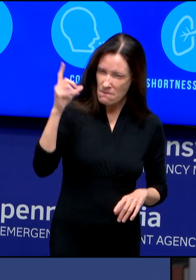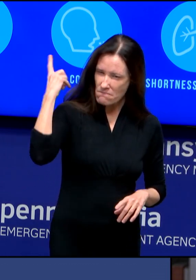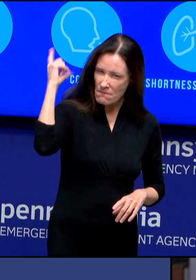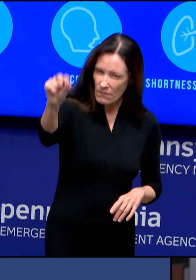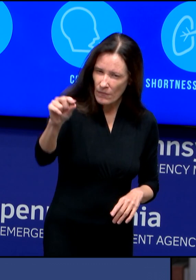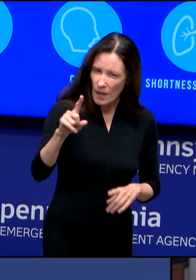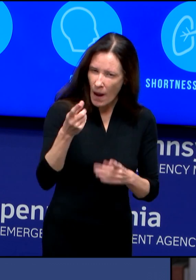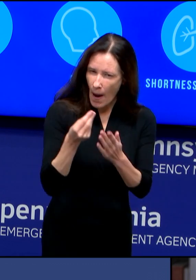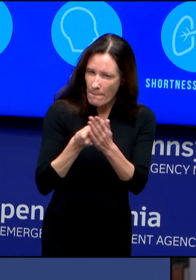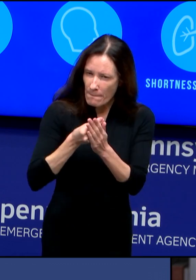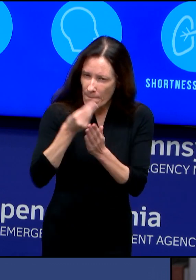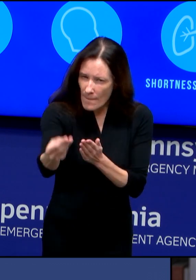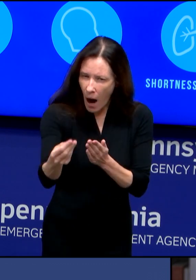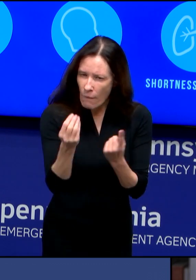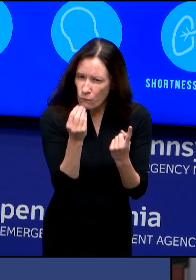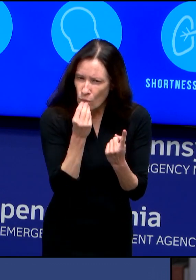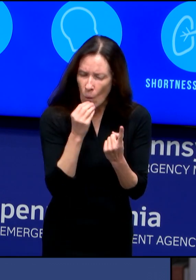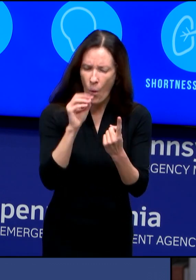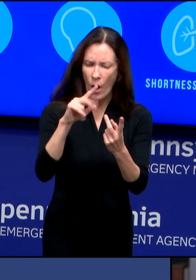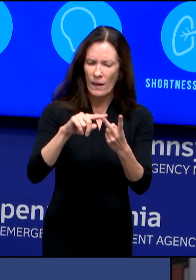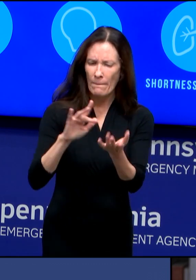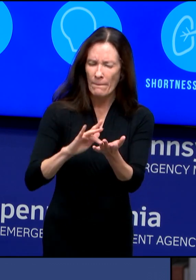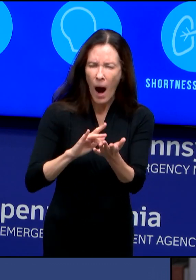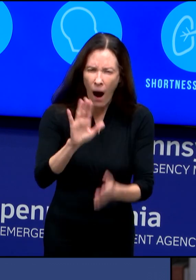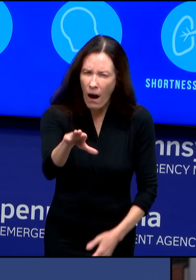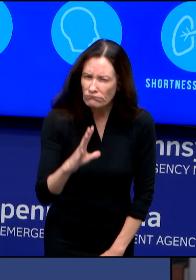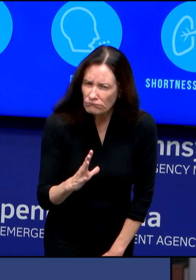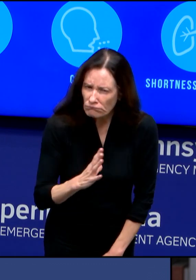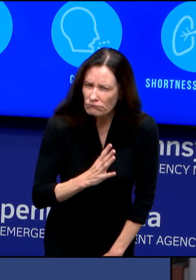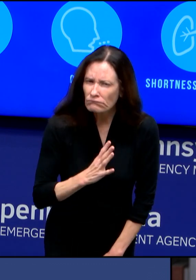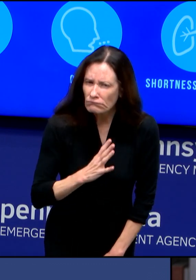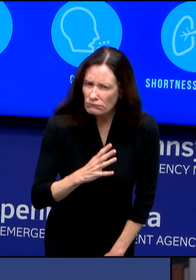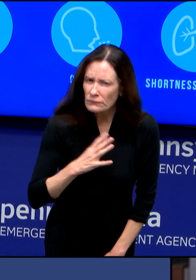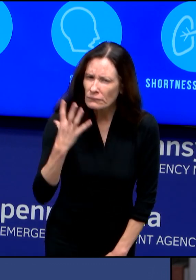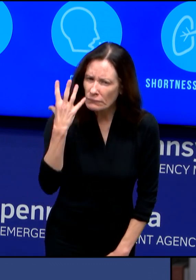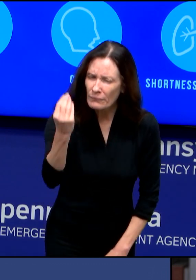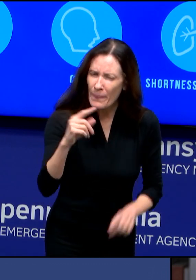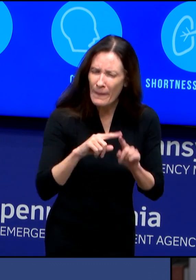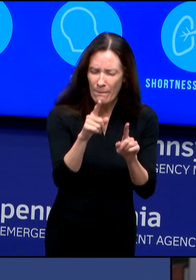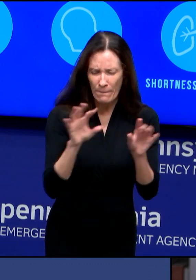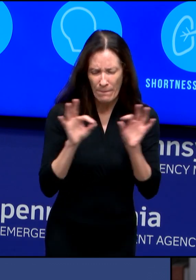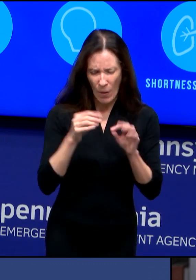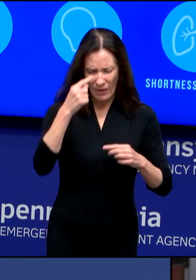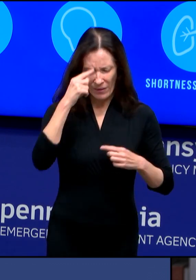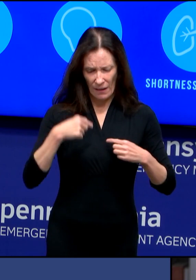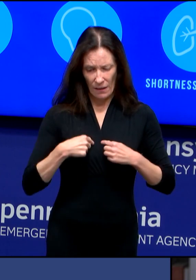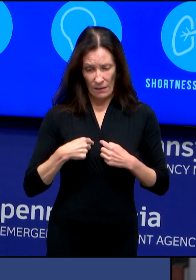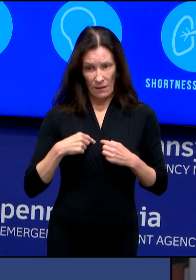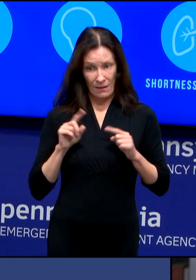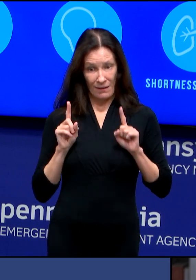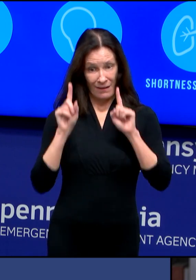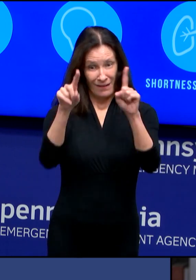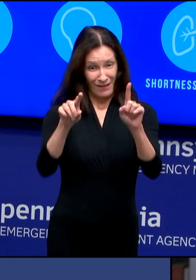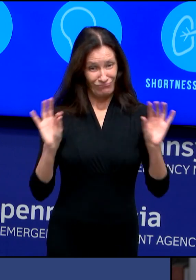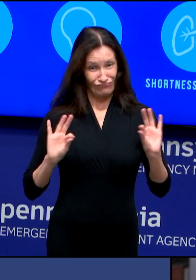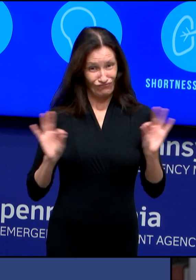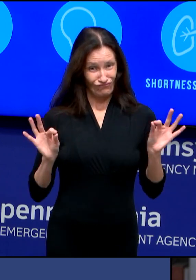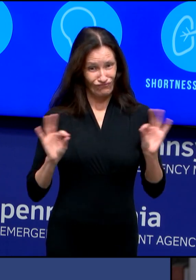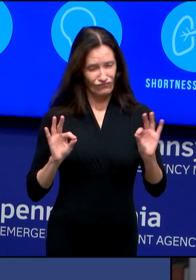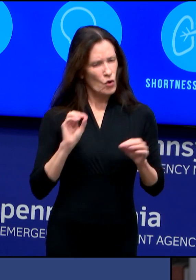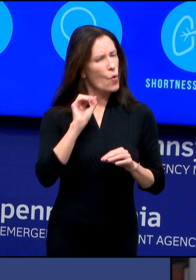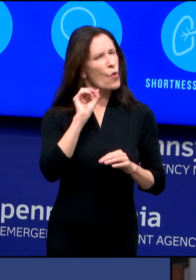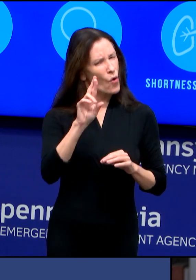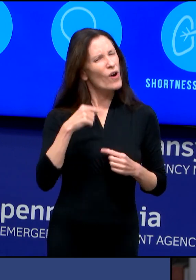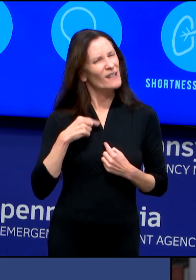that. But you need to ask yourself, do I really need to make this trip? Or am I going to